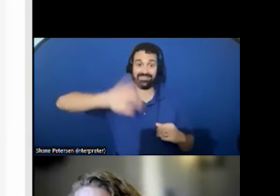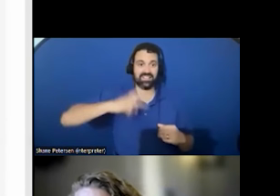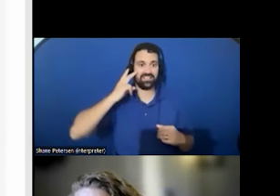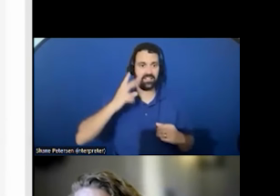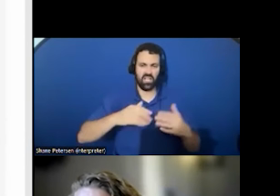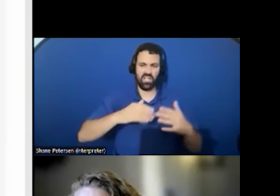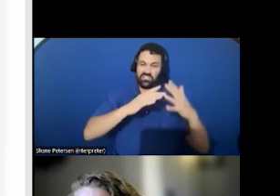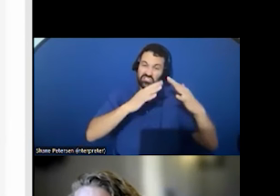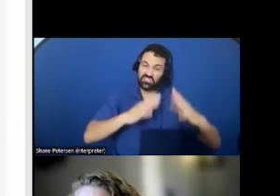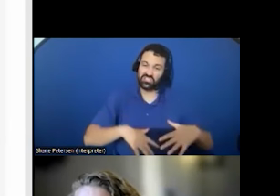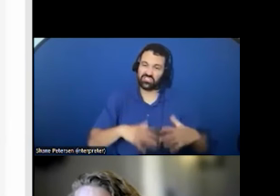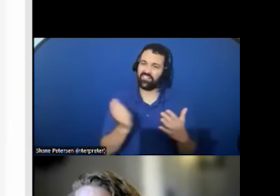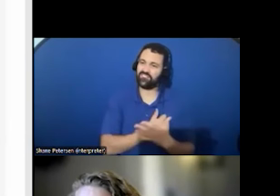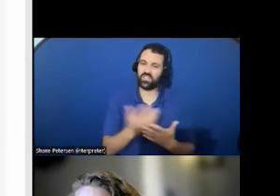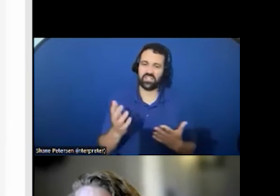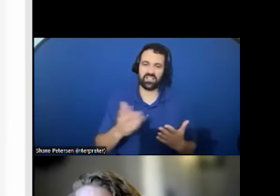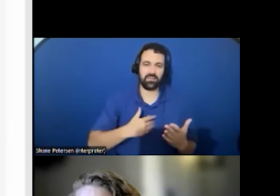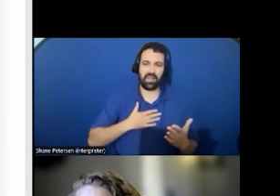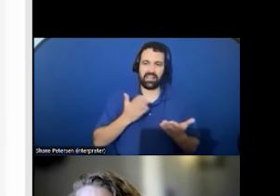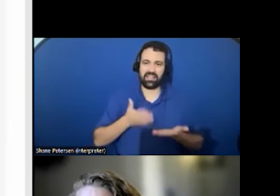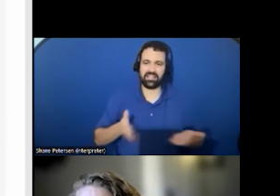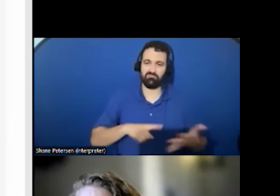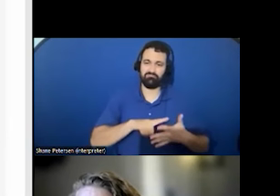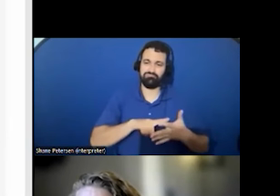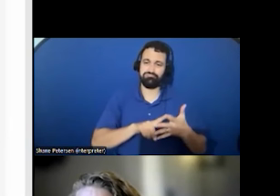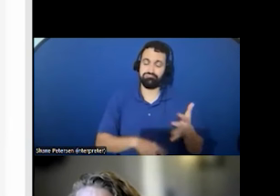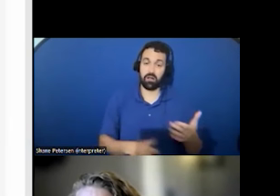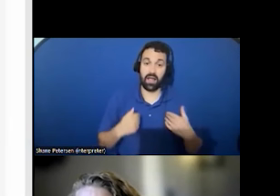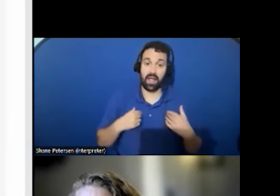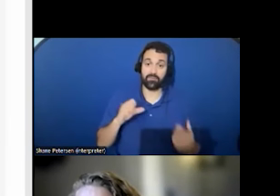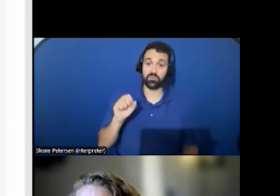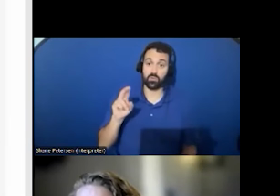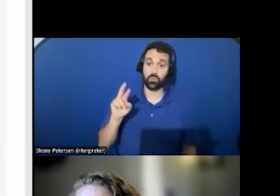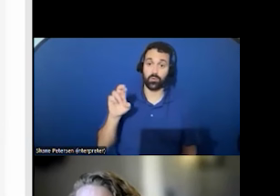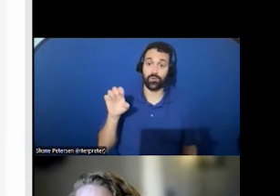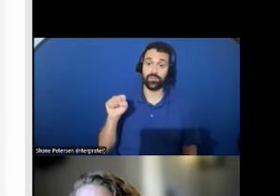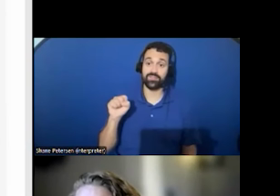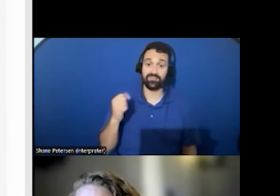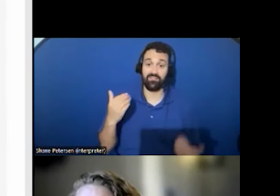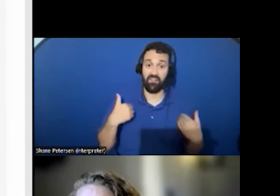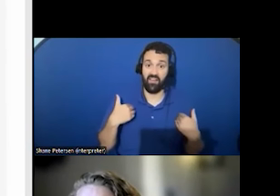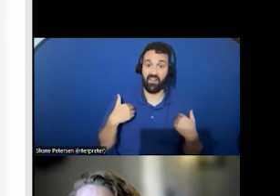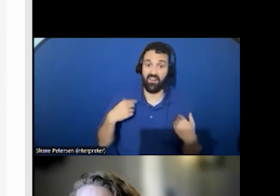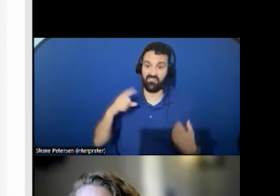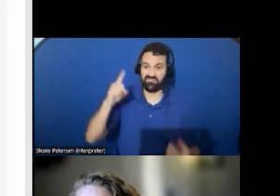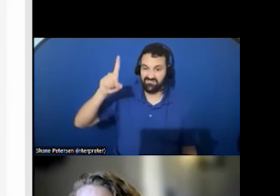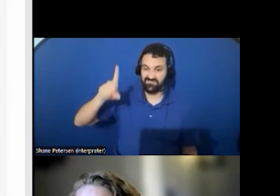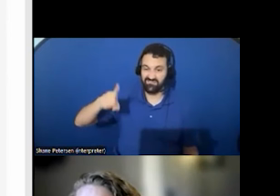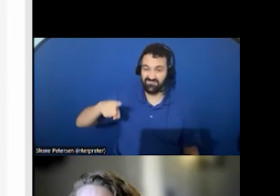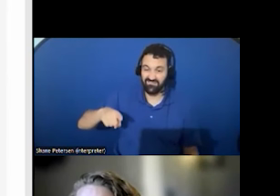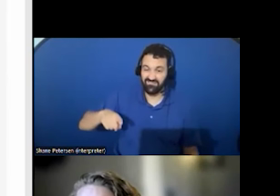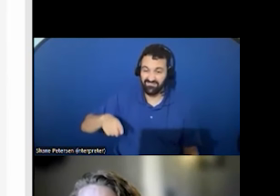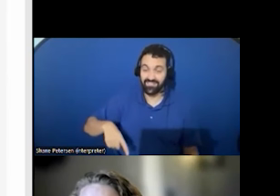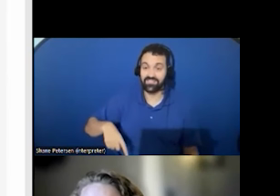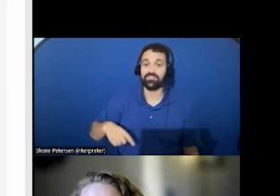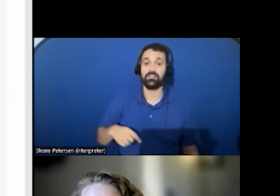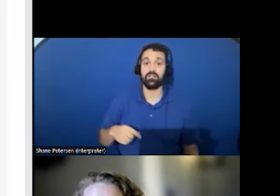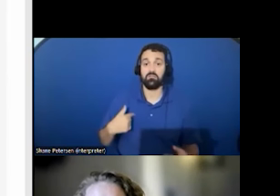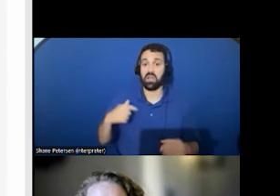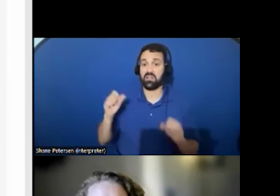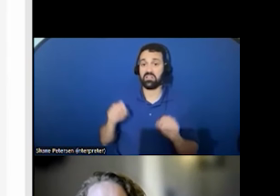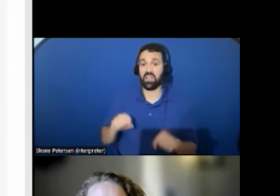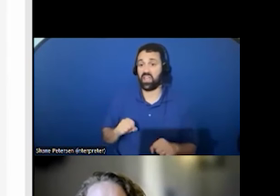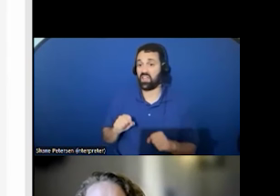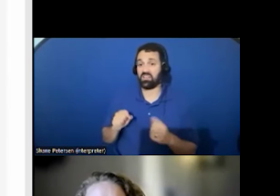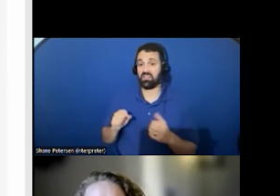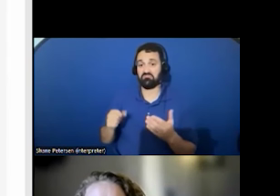my things, and they have scores on them right here. So I can go in and remediate right here. I can